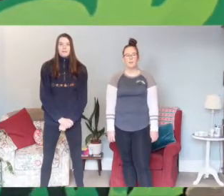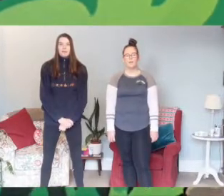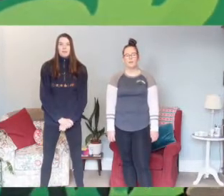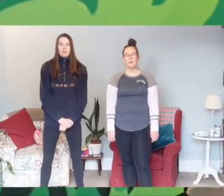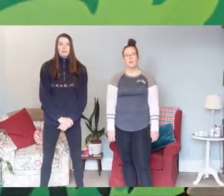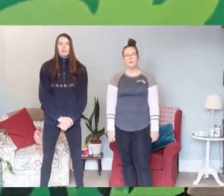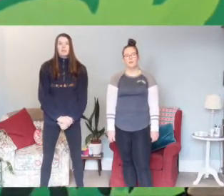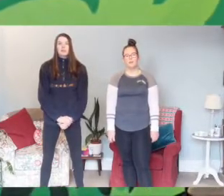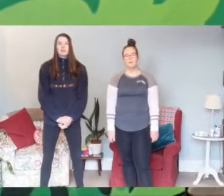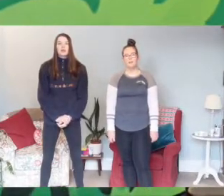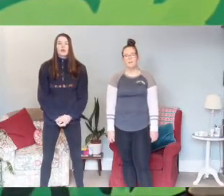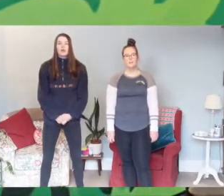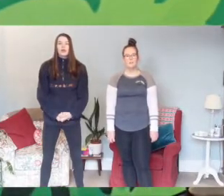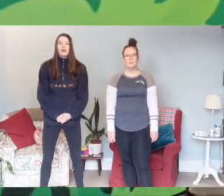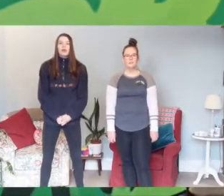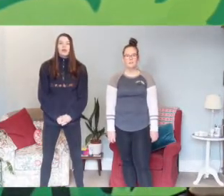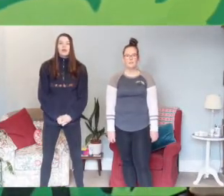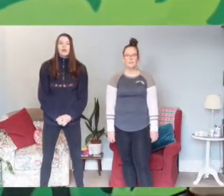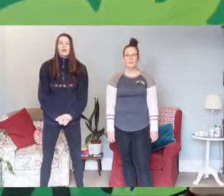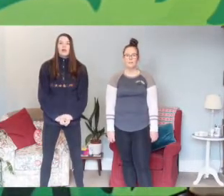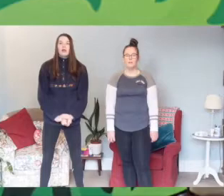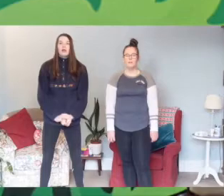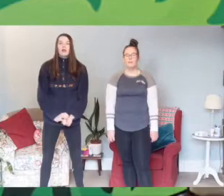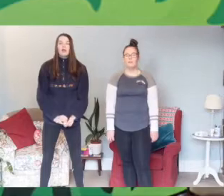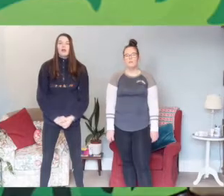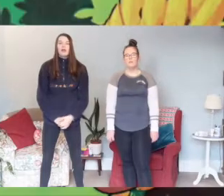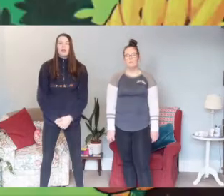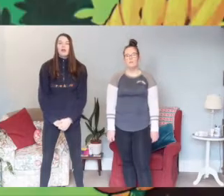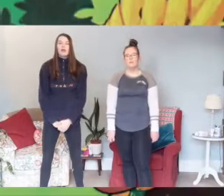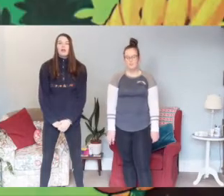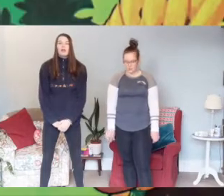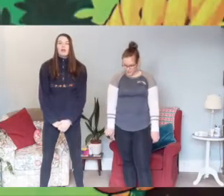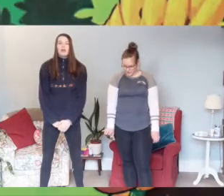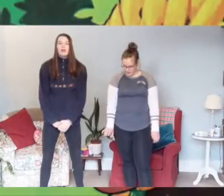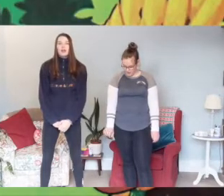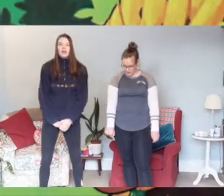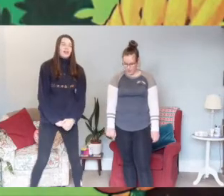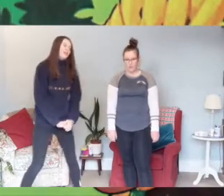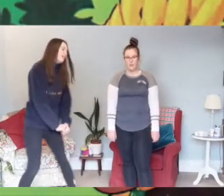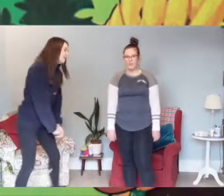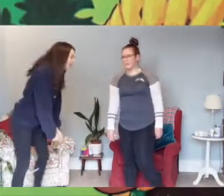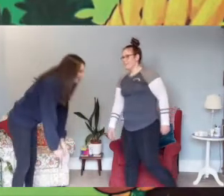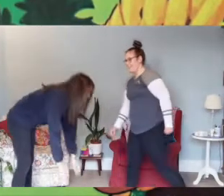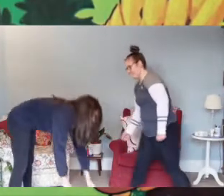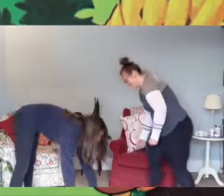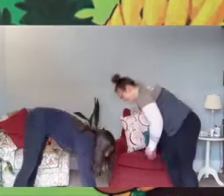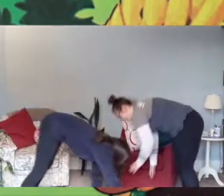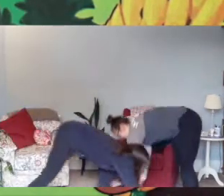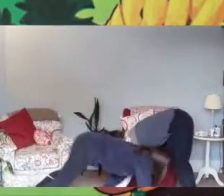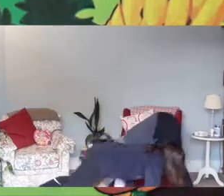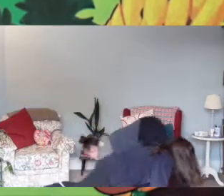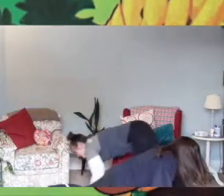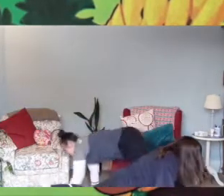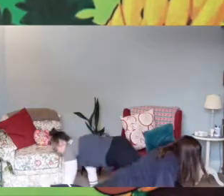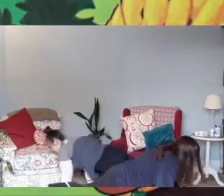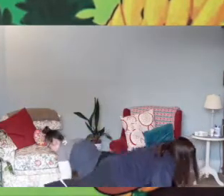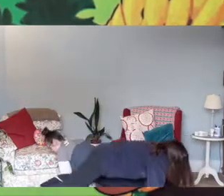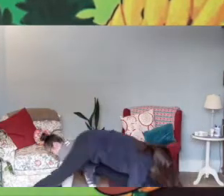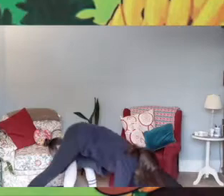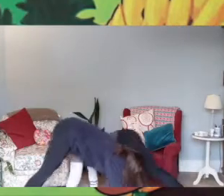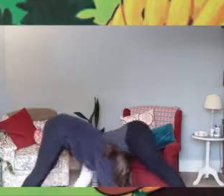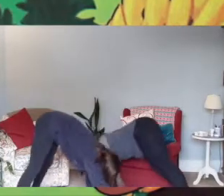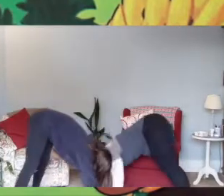even before that, the bananas had already been picked for you." Coco was feeling very small inside. "Thank you,